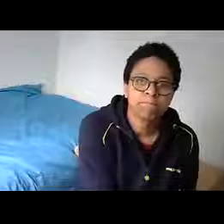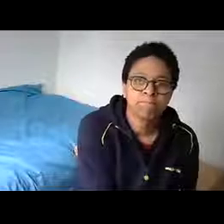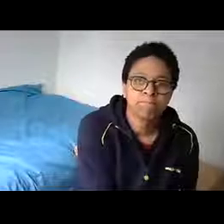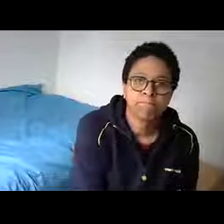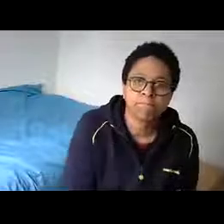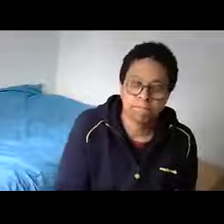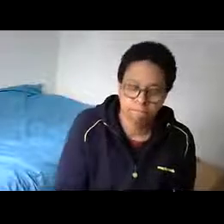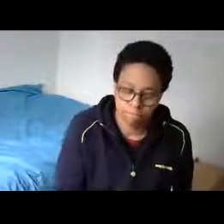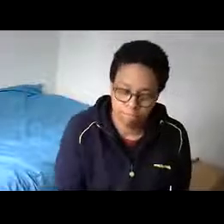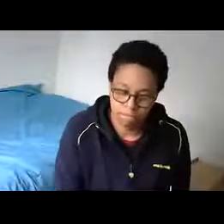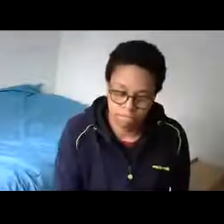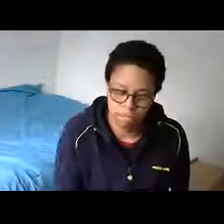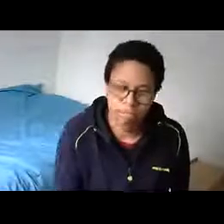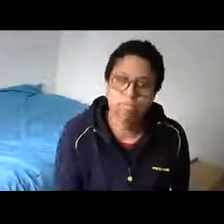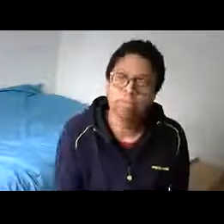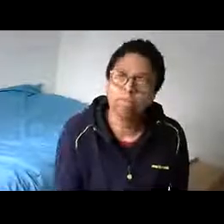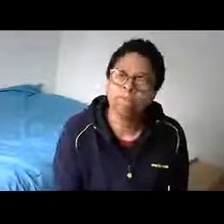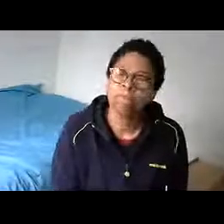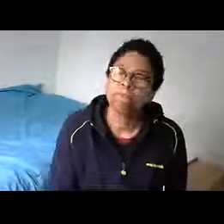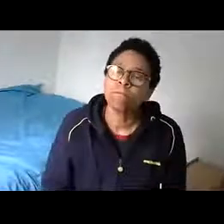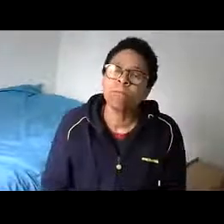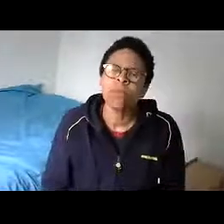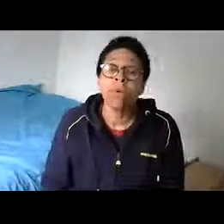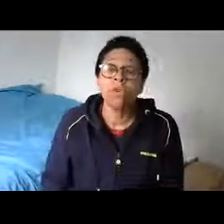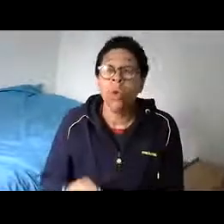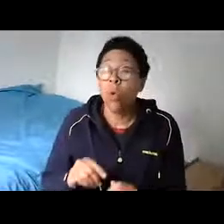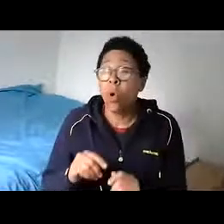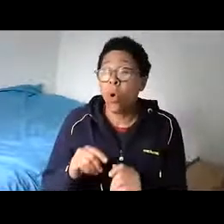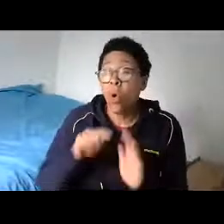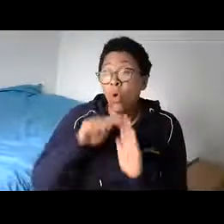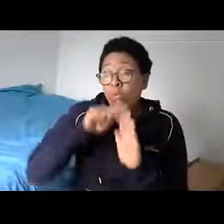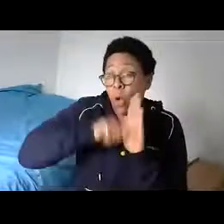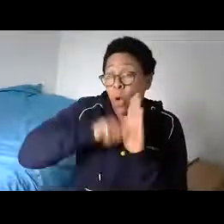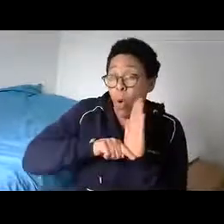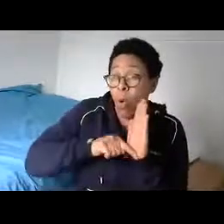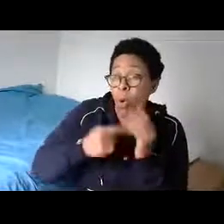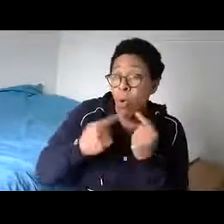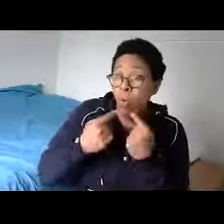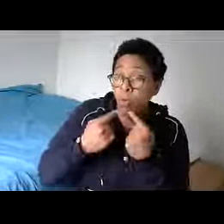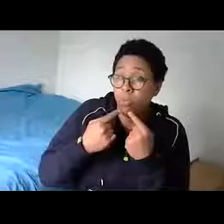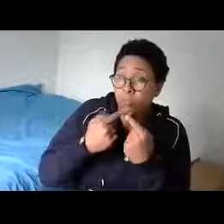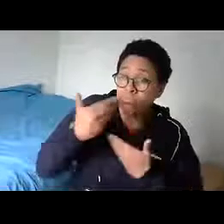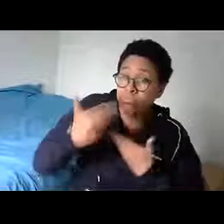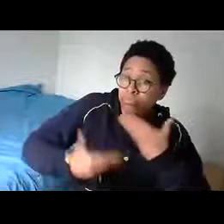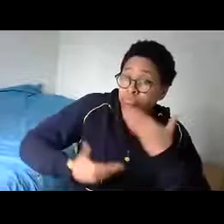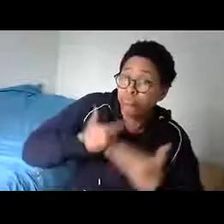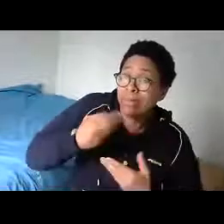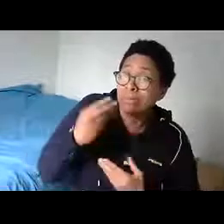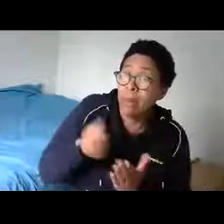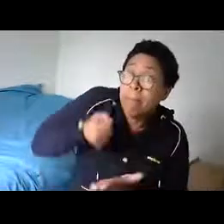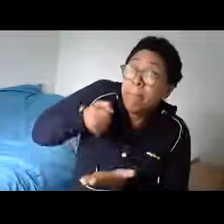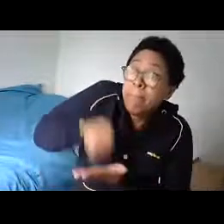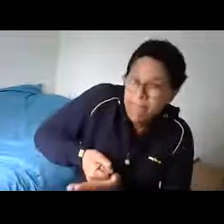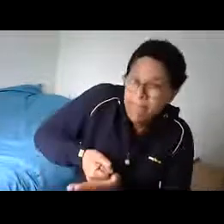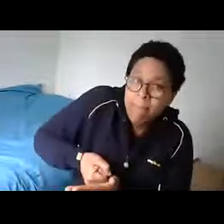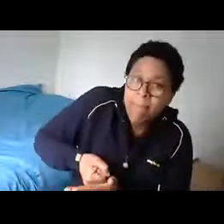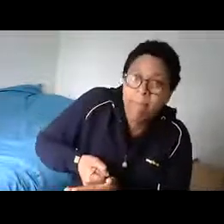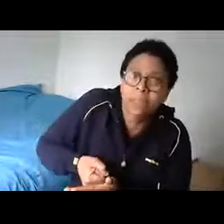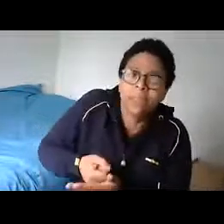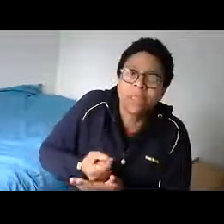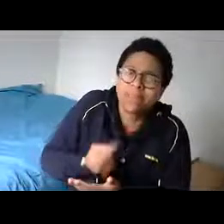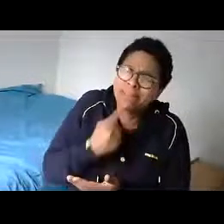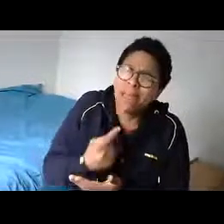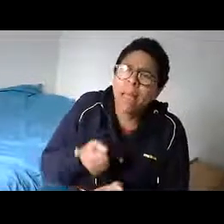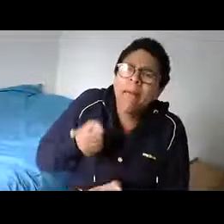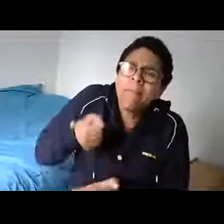I said, the law sets out some minimums that you should be left with. They call it minimum income guarantee. It depends on